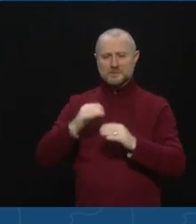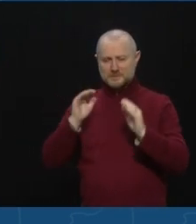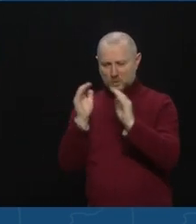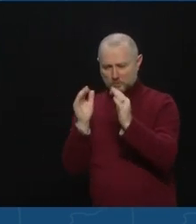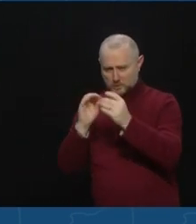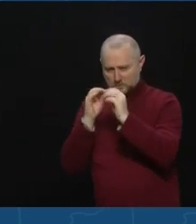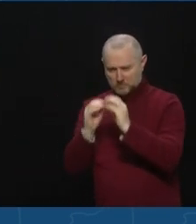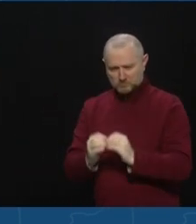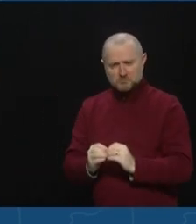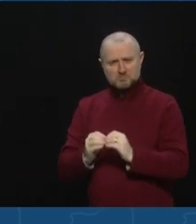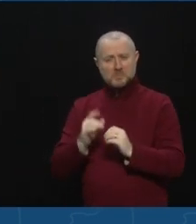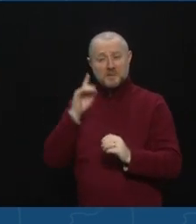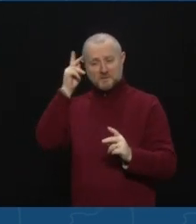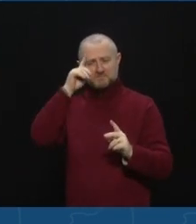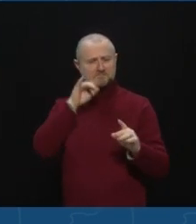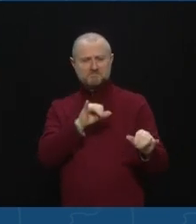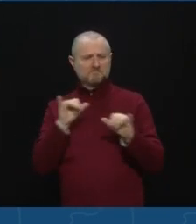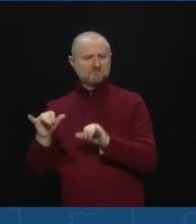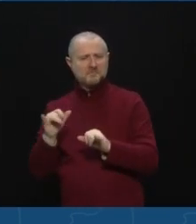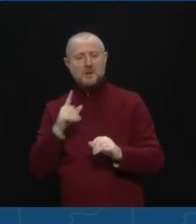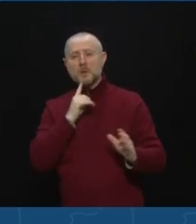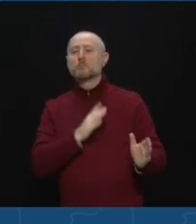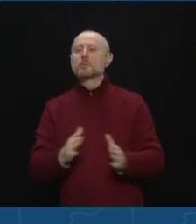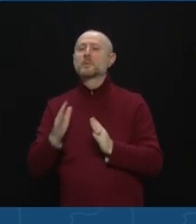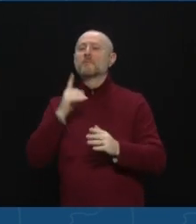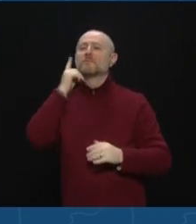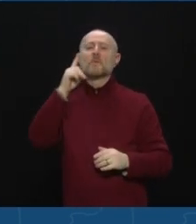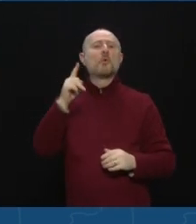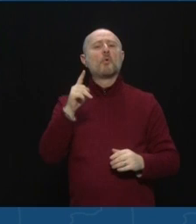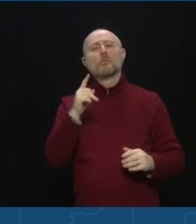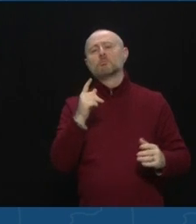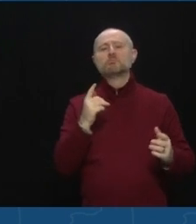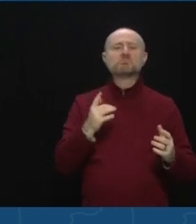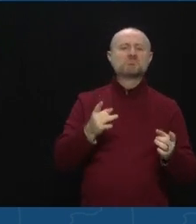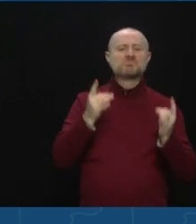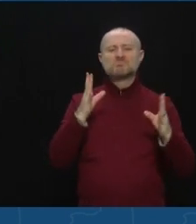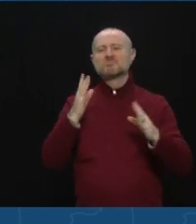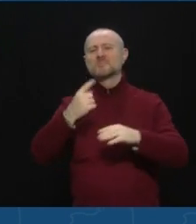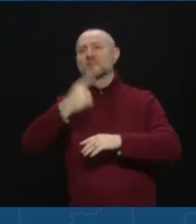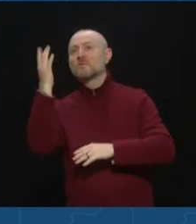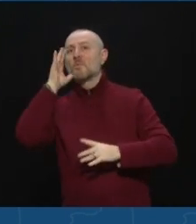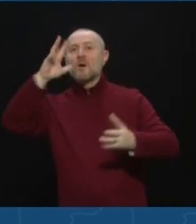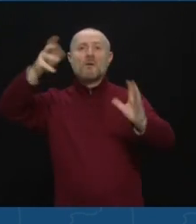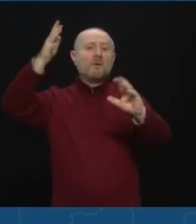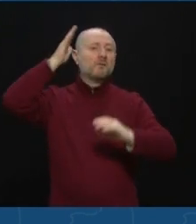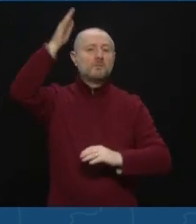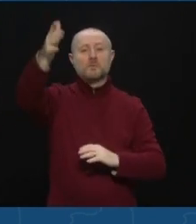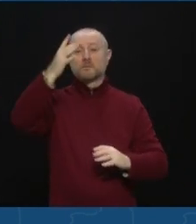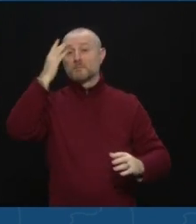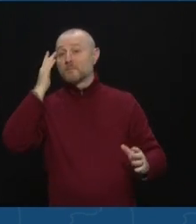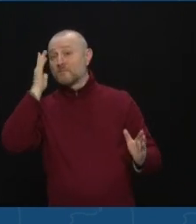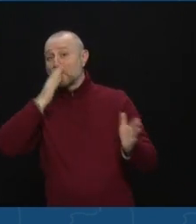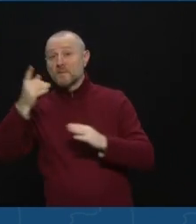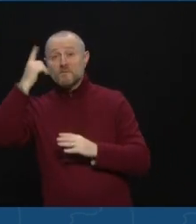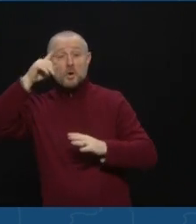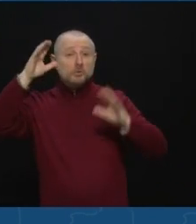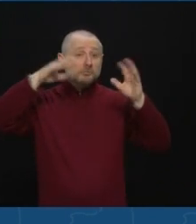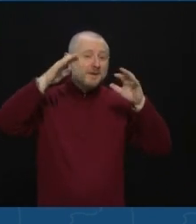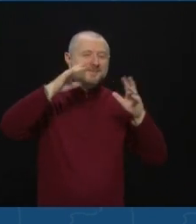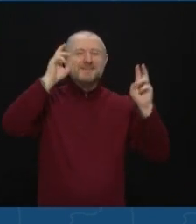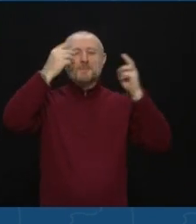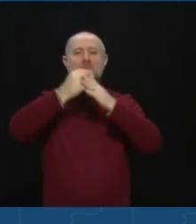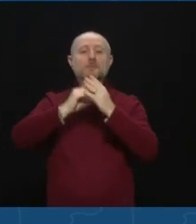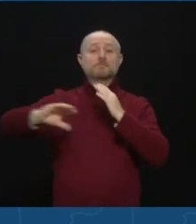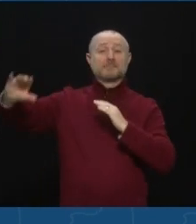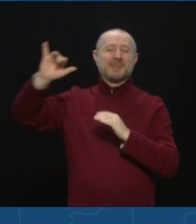you have to prepare for the rainy days, even when there's not a cloud in the sky, because the rain, or where I come from, the snow,